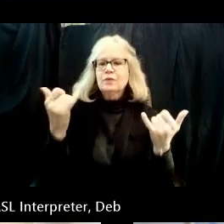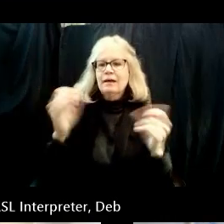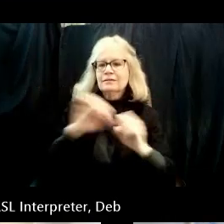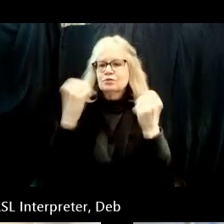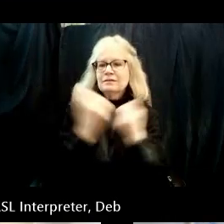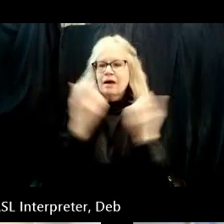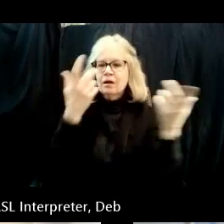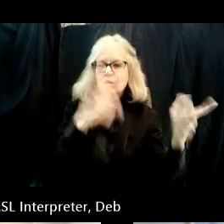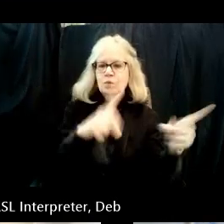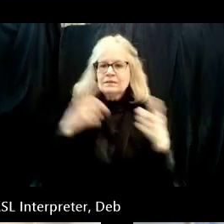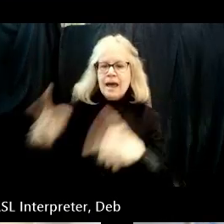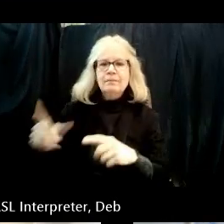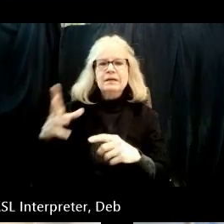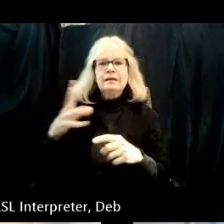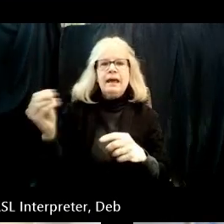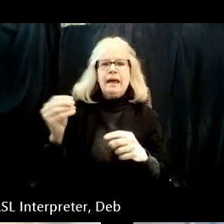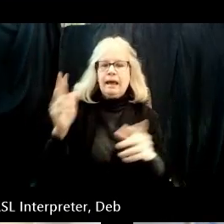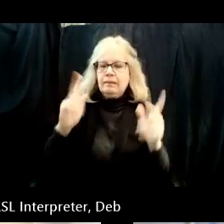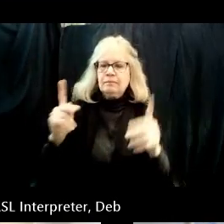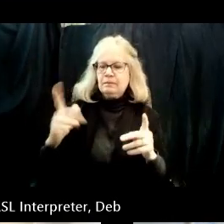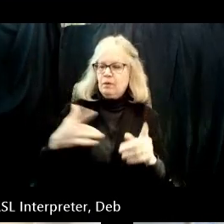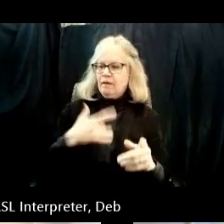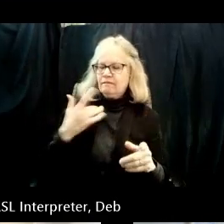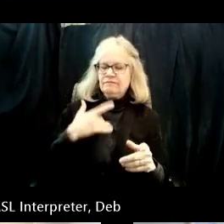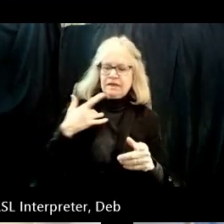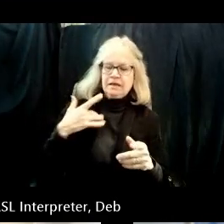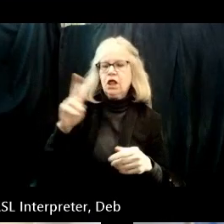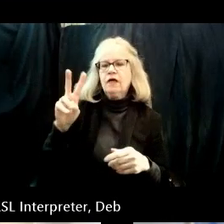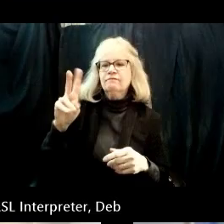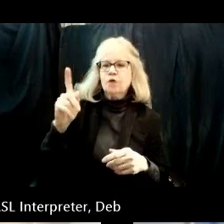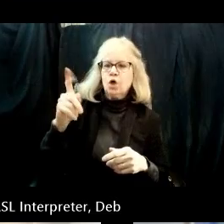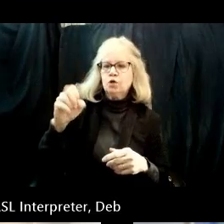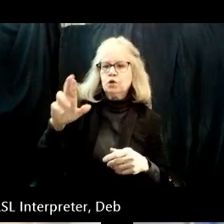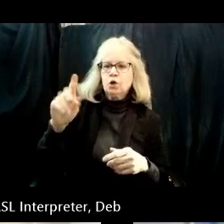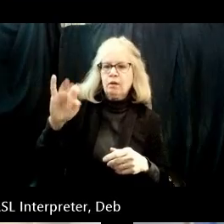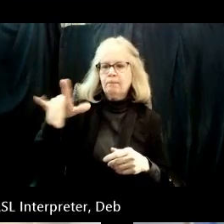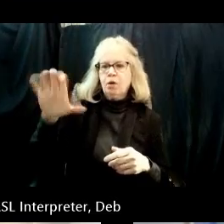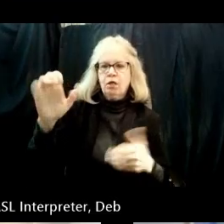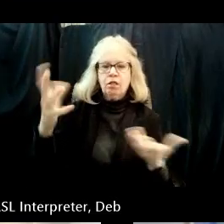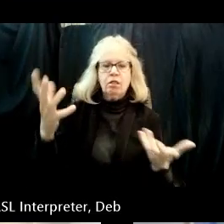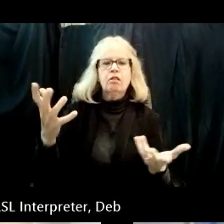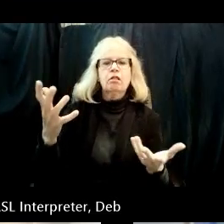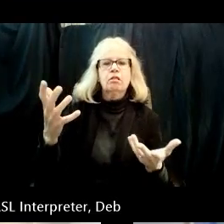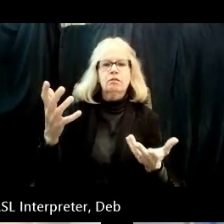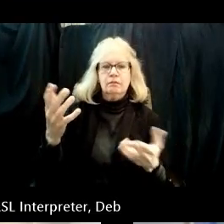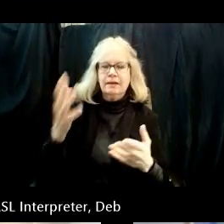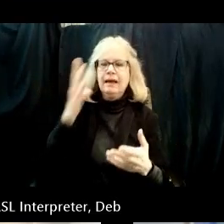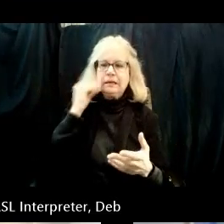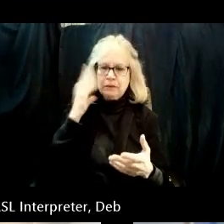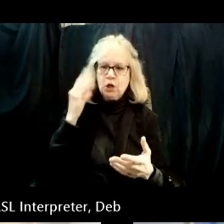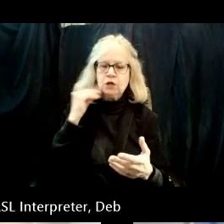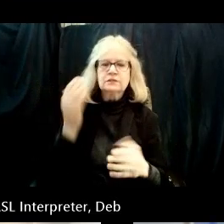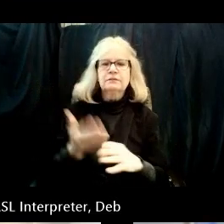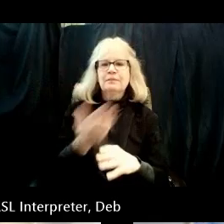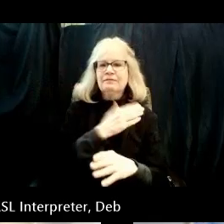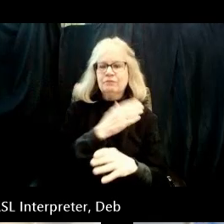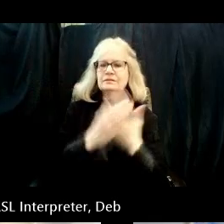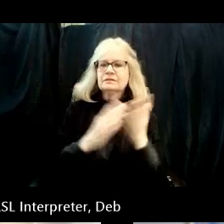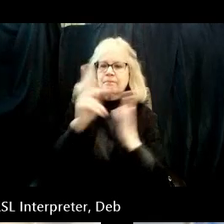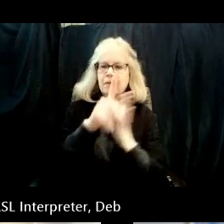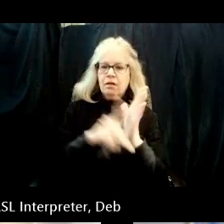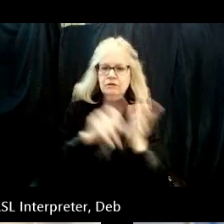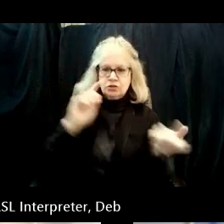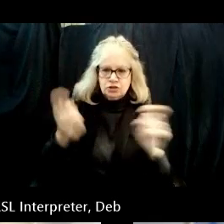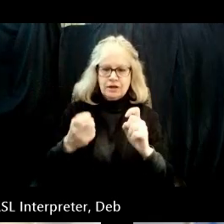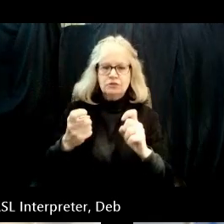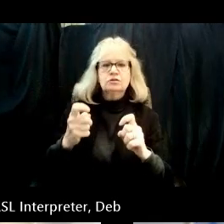the vulnerability that many of our communities are already experiencing before some of the policy changes that have placed many of